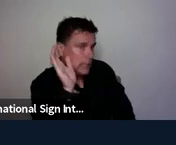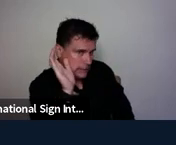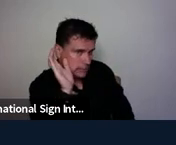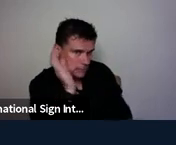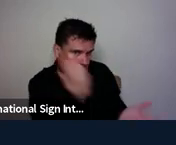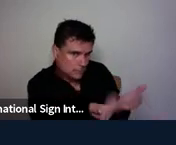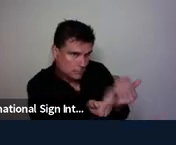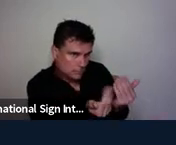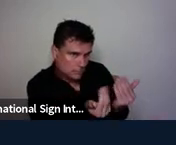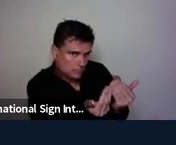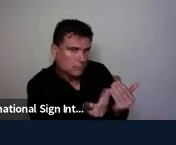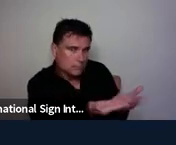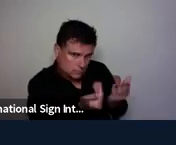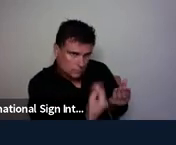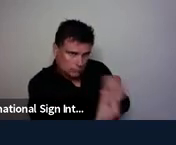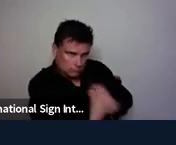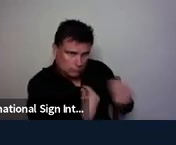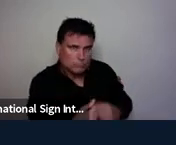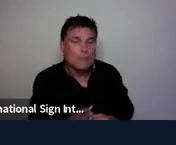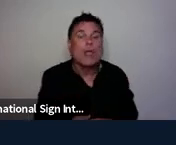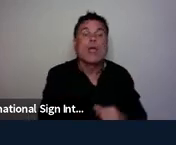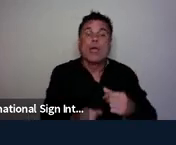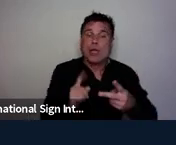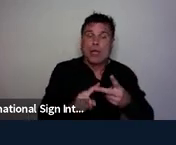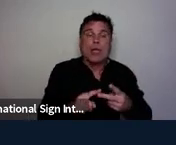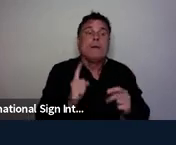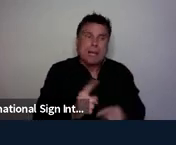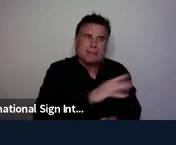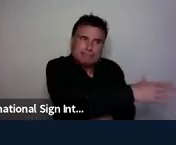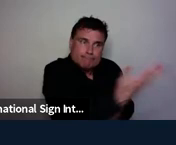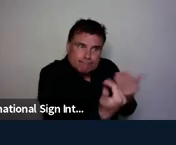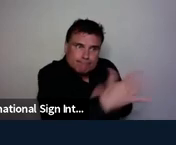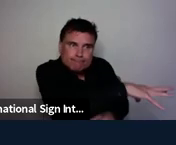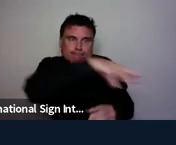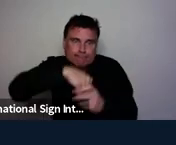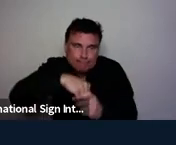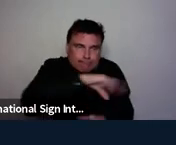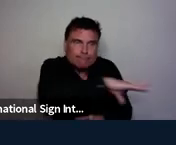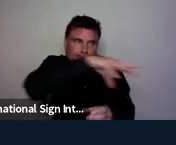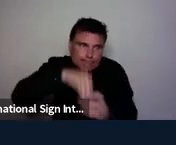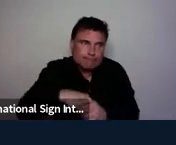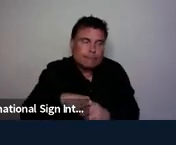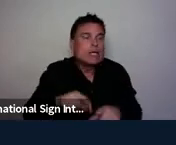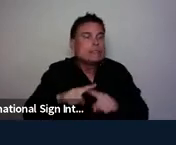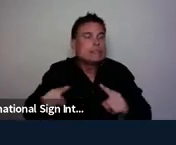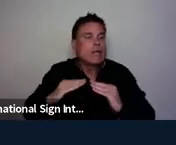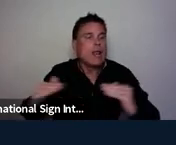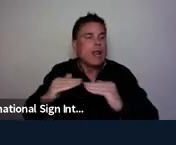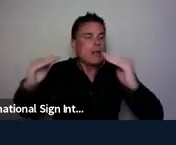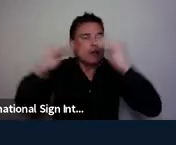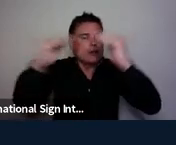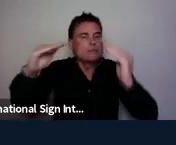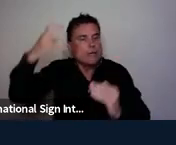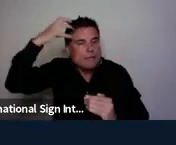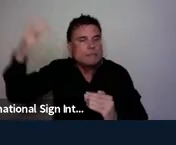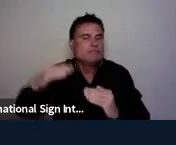include, obviously, the LGBTI youth in all level of policy dialogue. So when I say all level, I mean the municipalities